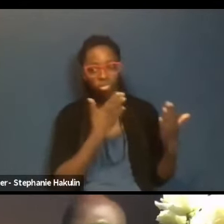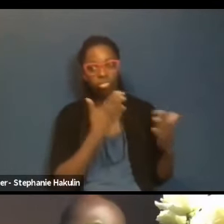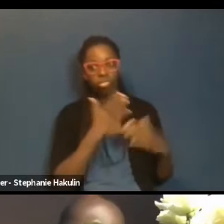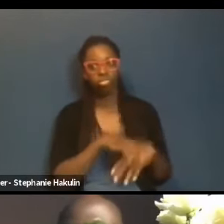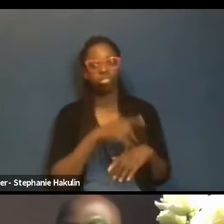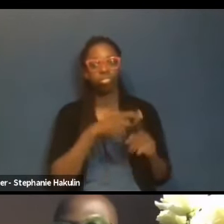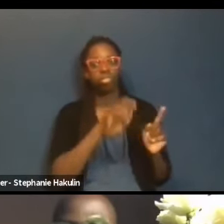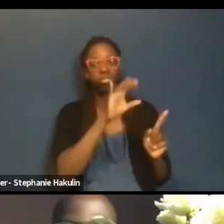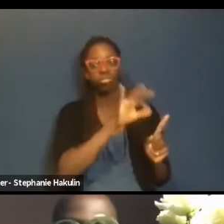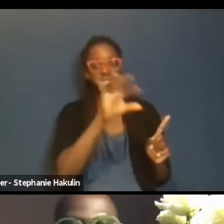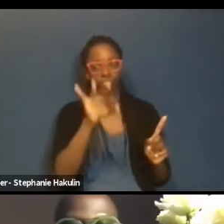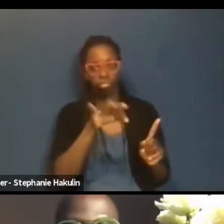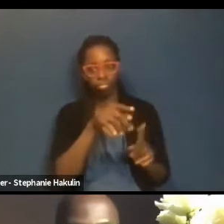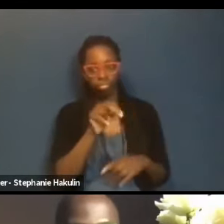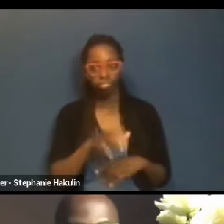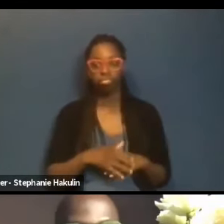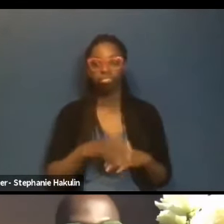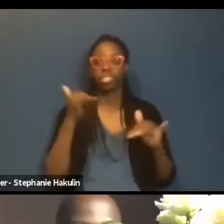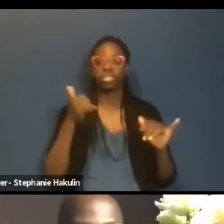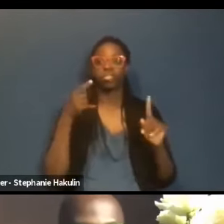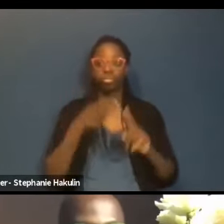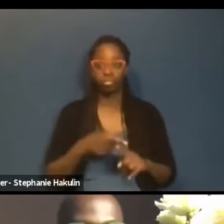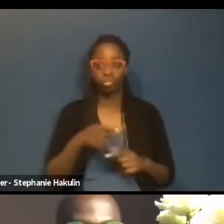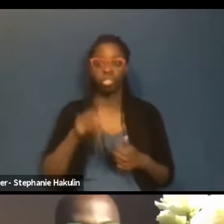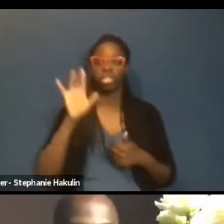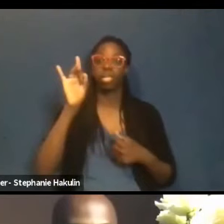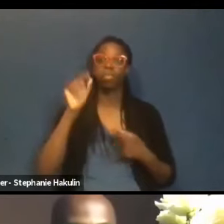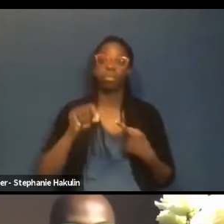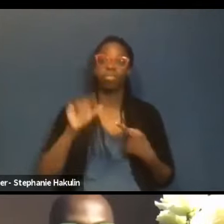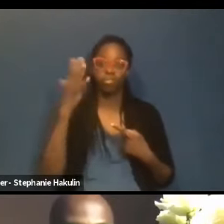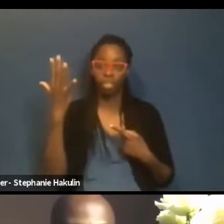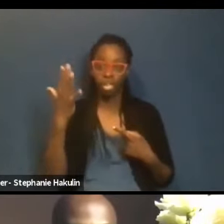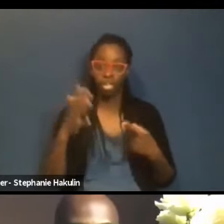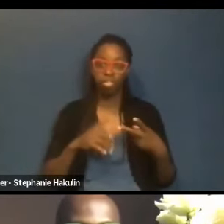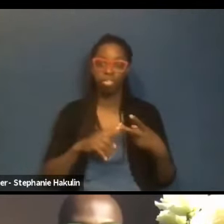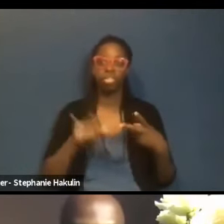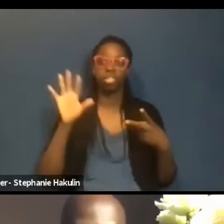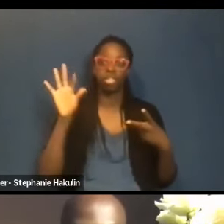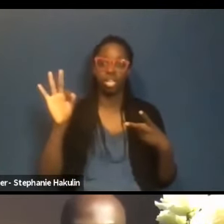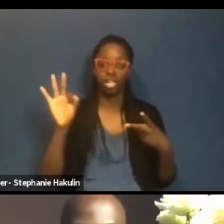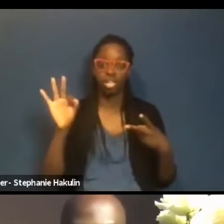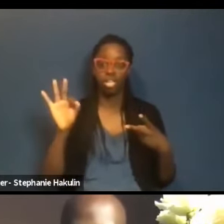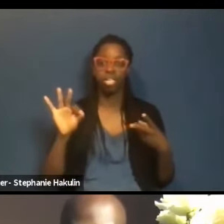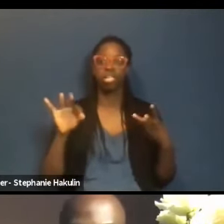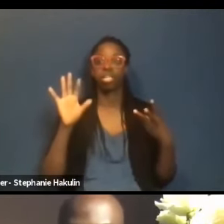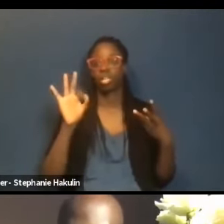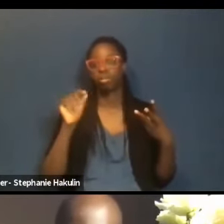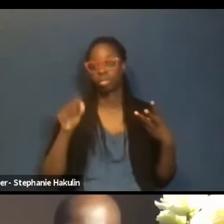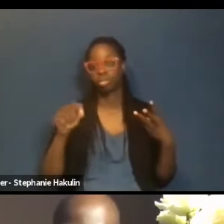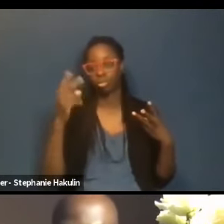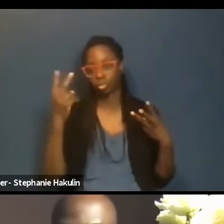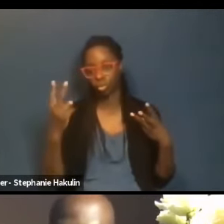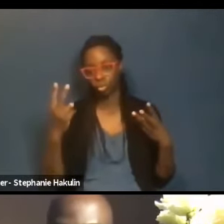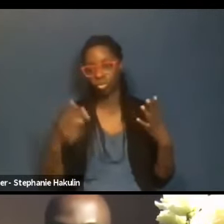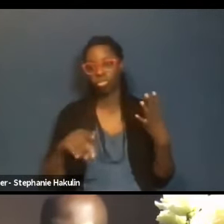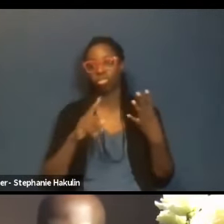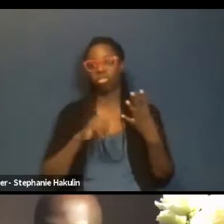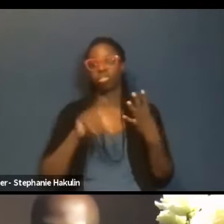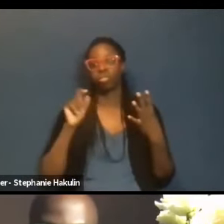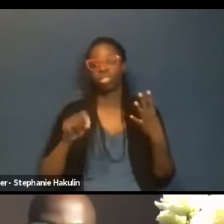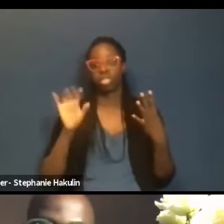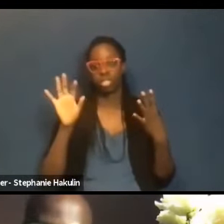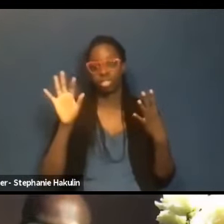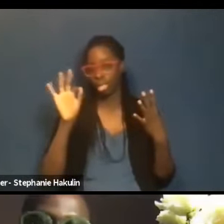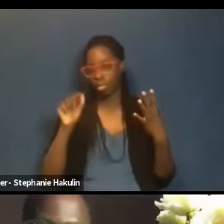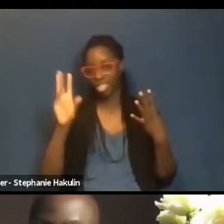scores, we have an 8.5, a 9, a 9.2, a 9.6, and we got